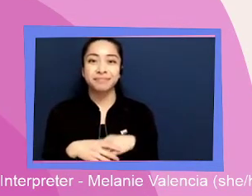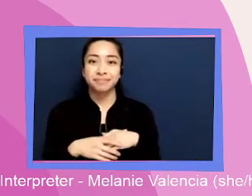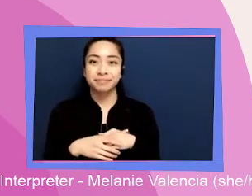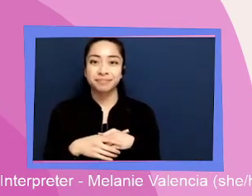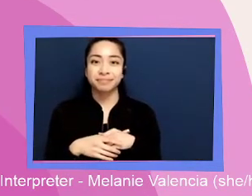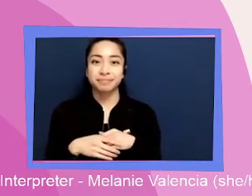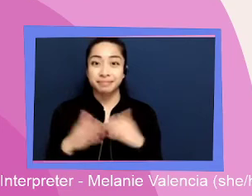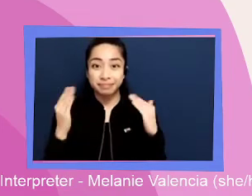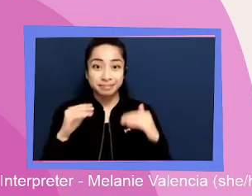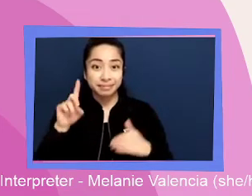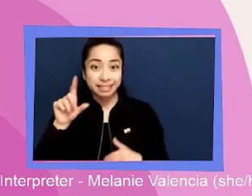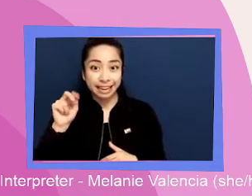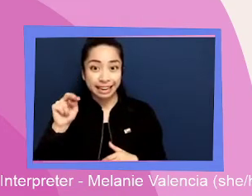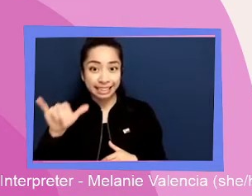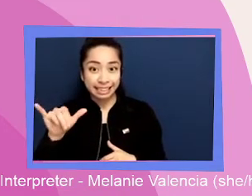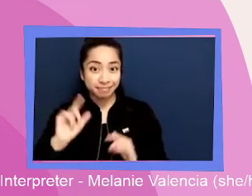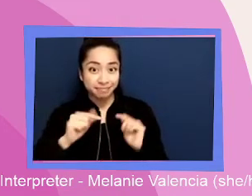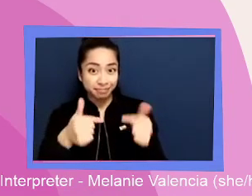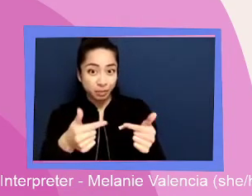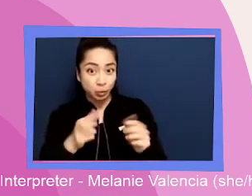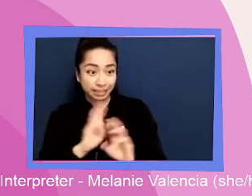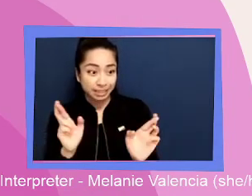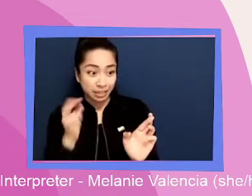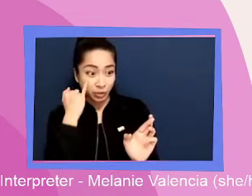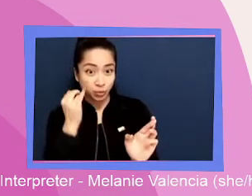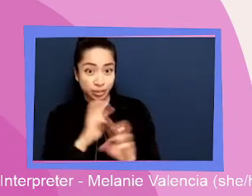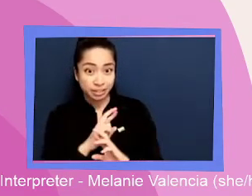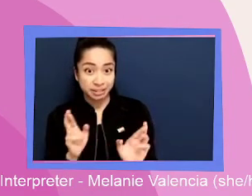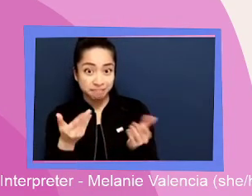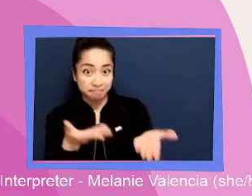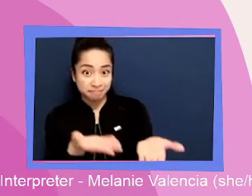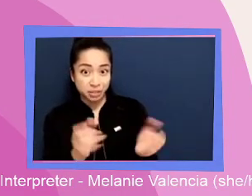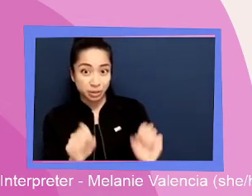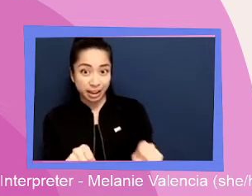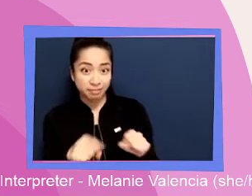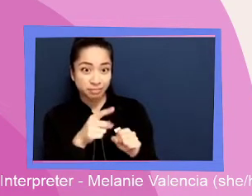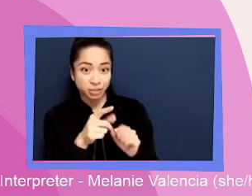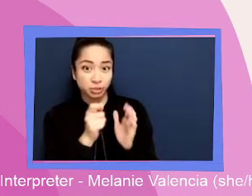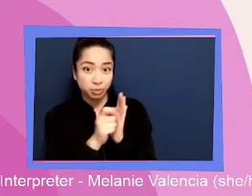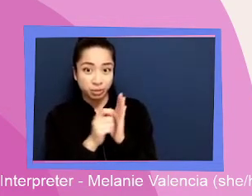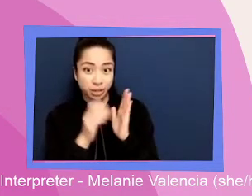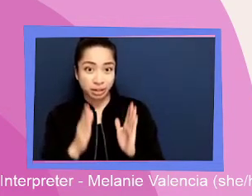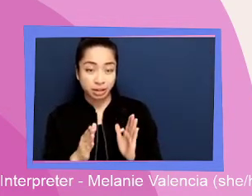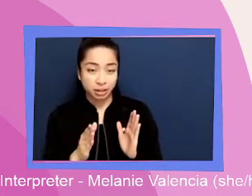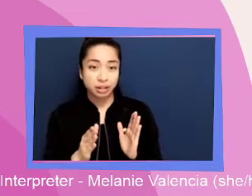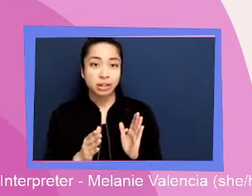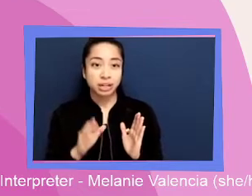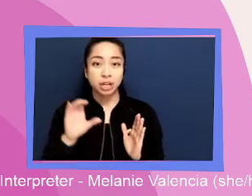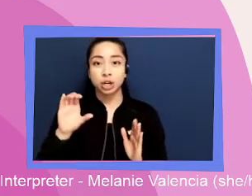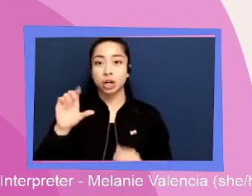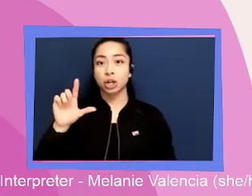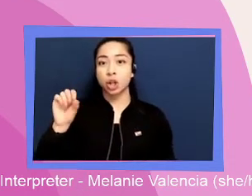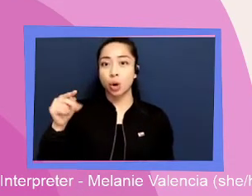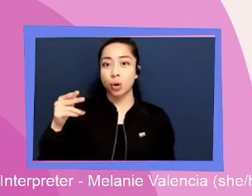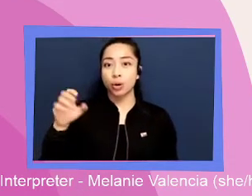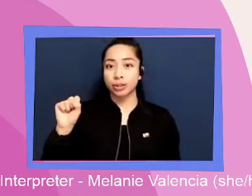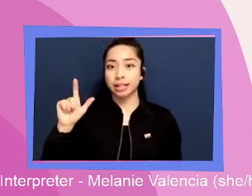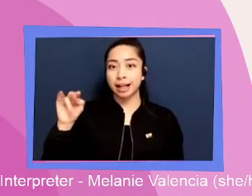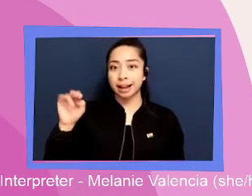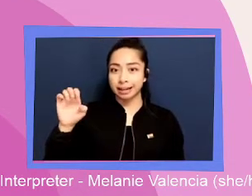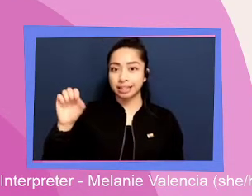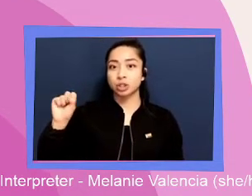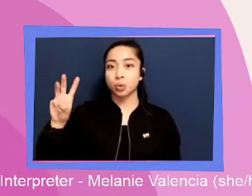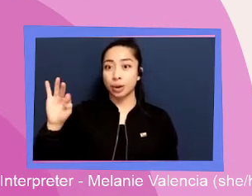Danny, I'd like you to go next, if that's all right. You're the author of The Clothesline Swing, which I have